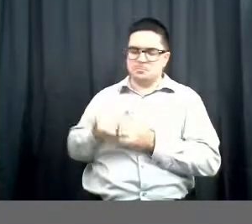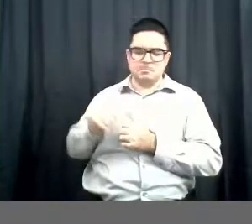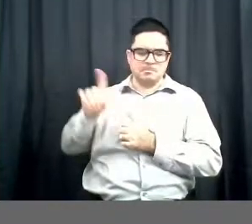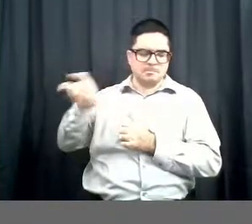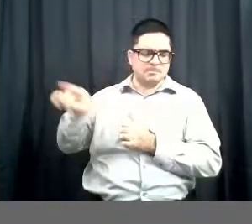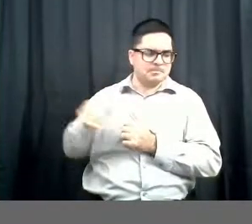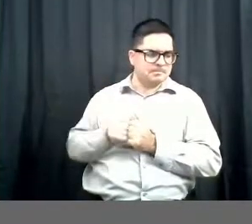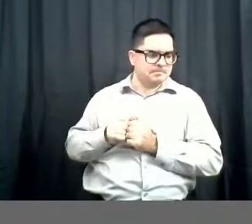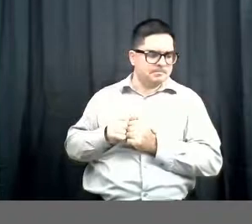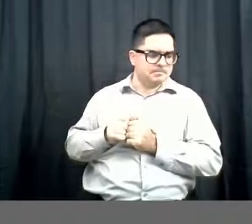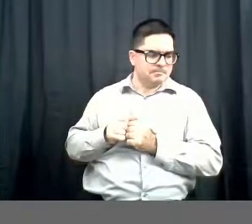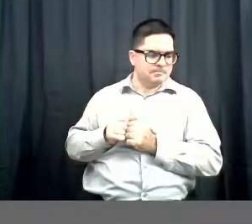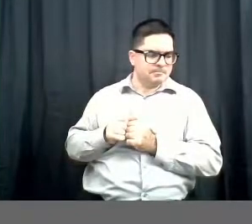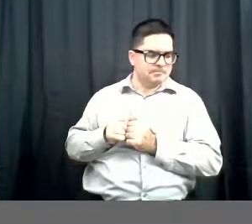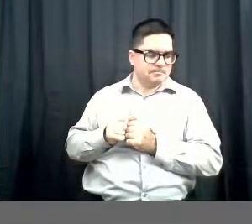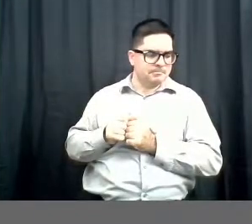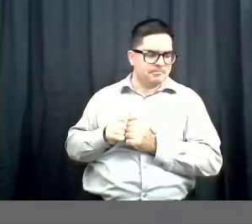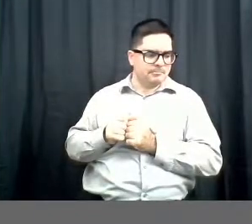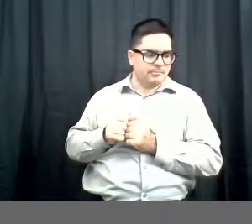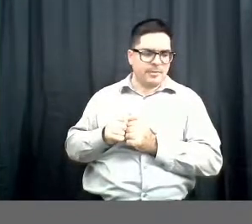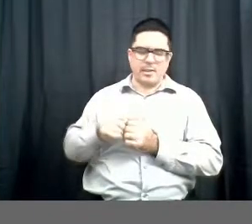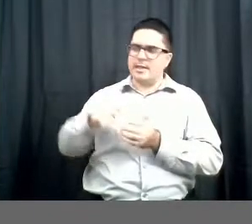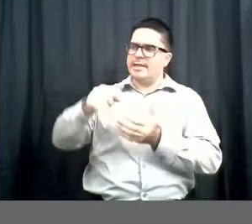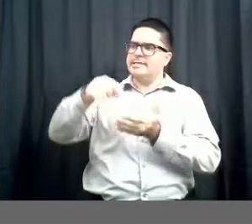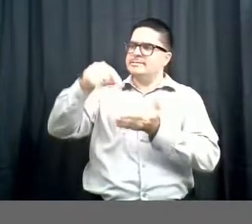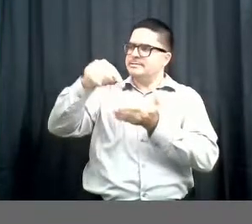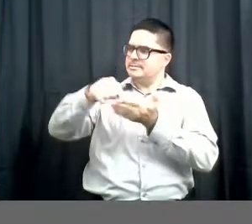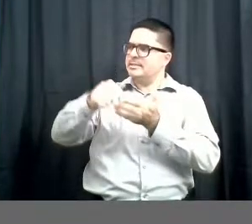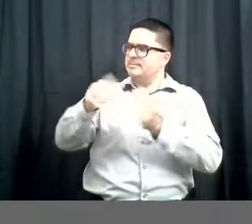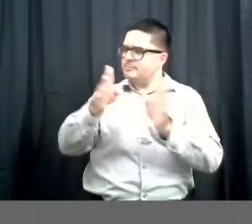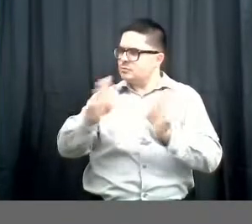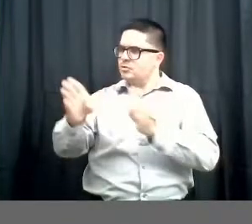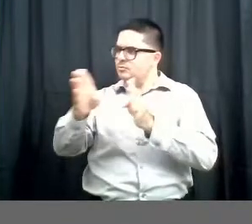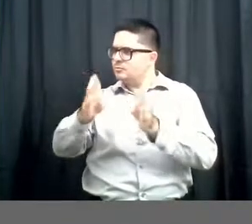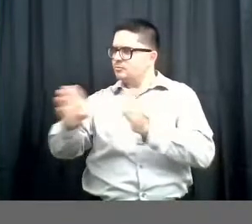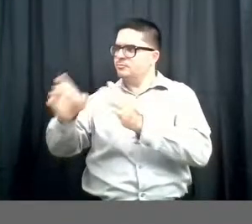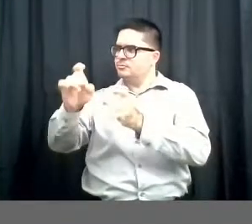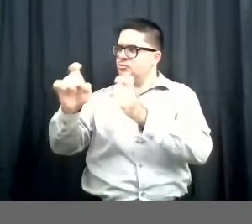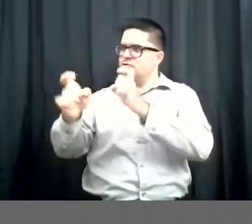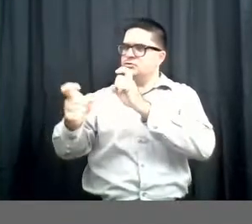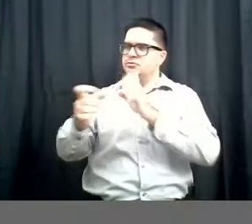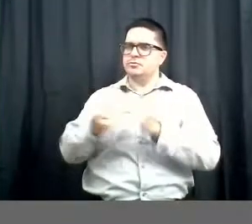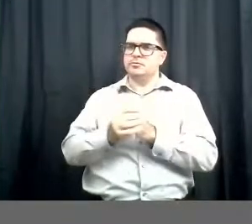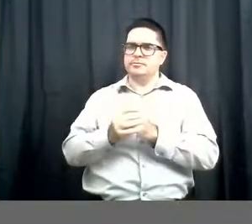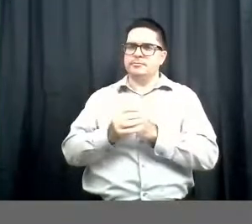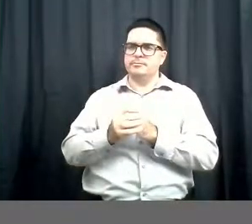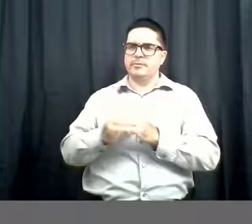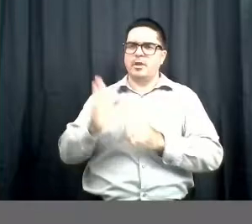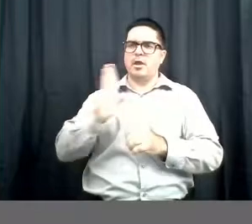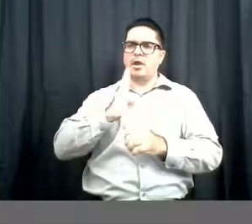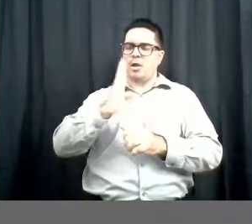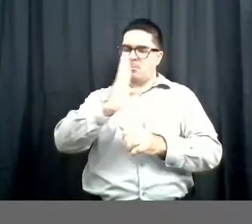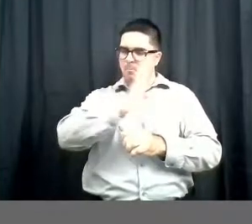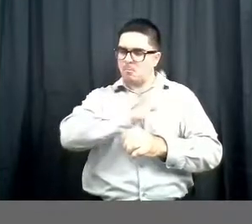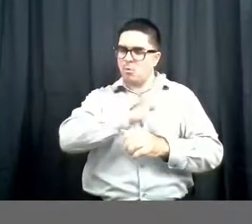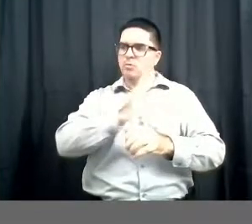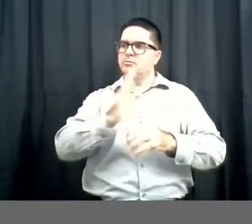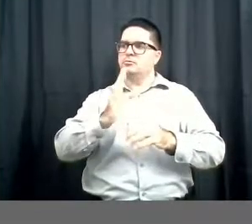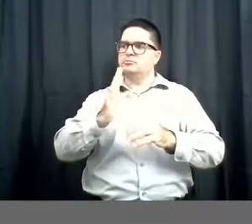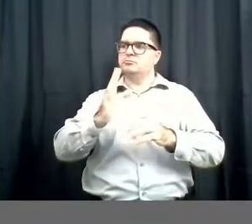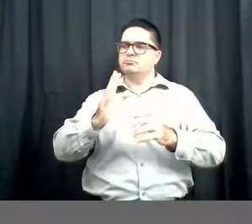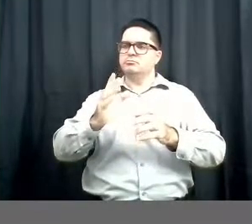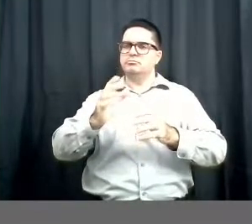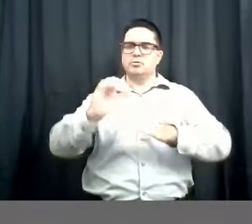as it relates to debt restructuring, I would put that in quotes, air quotes, the progress the board has made on restructuring.